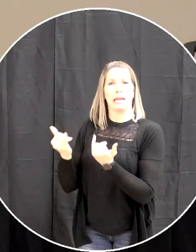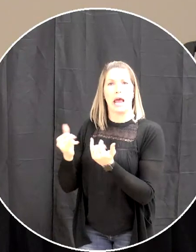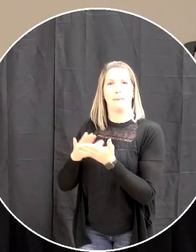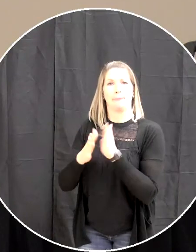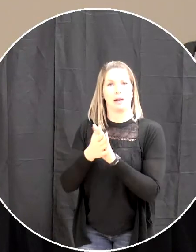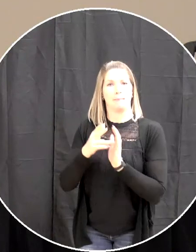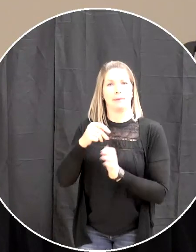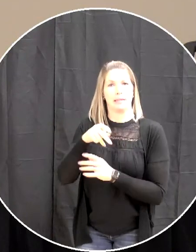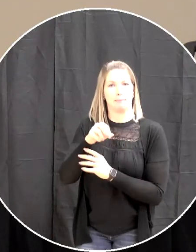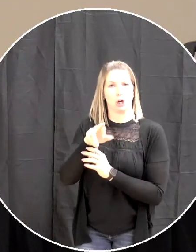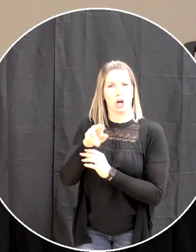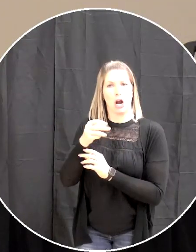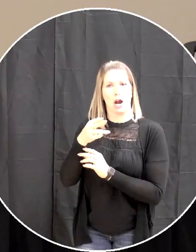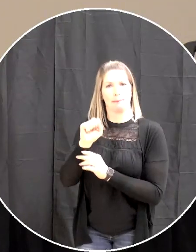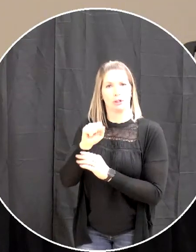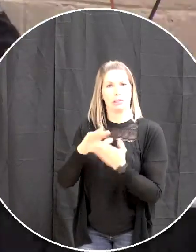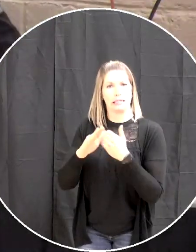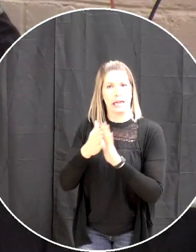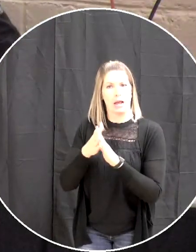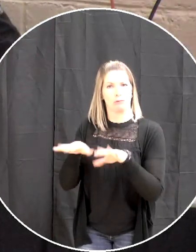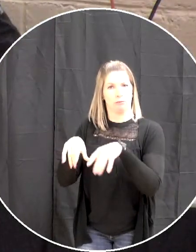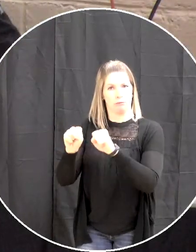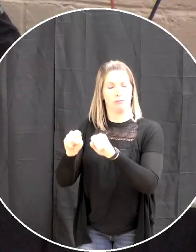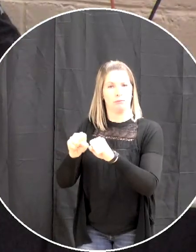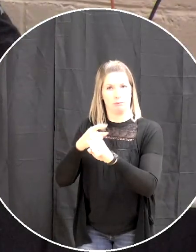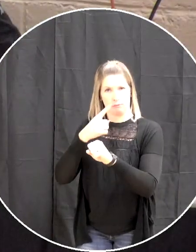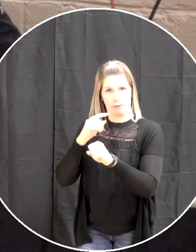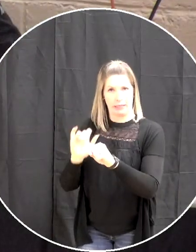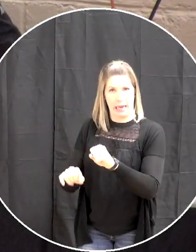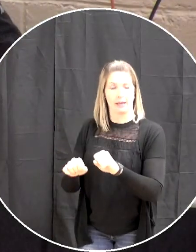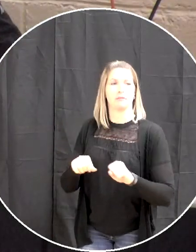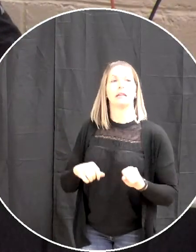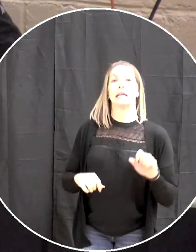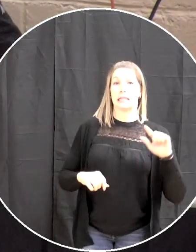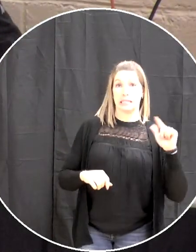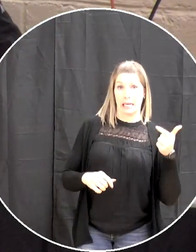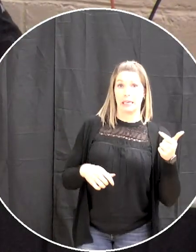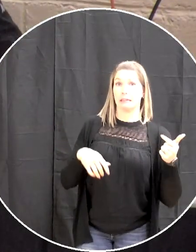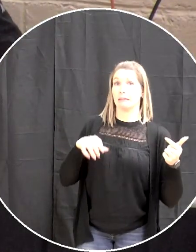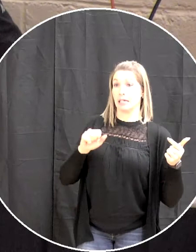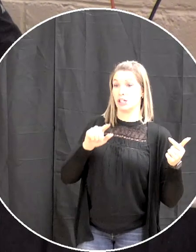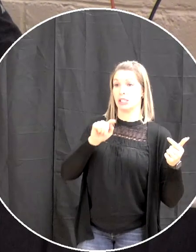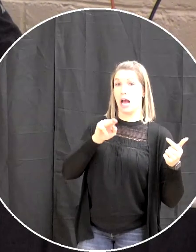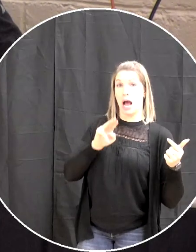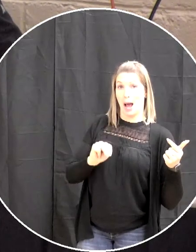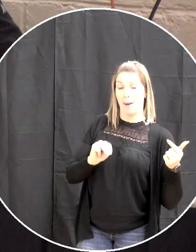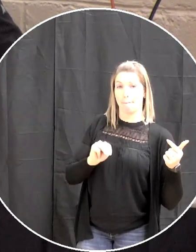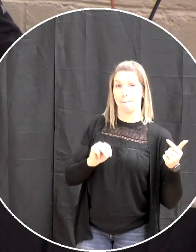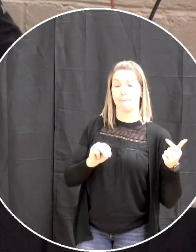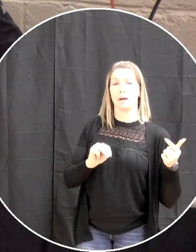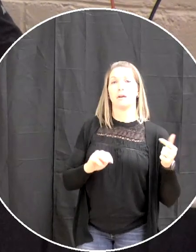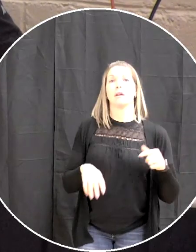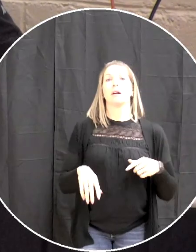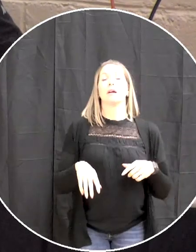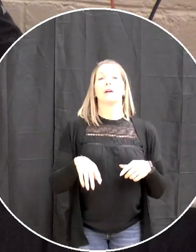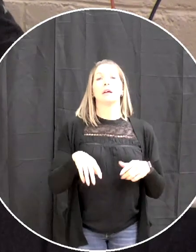moved. Can I get a seconder? Seconded by Tom. Discussion